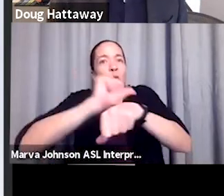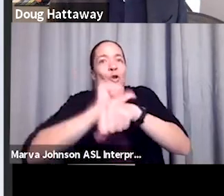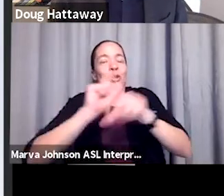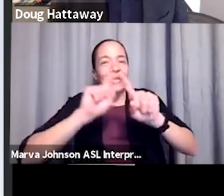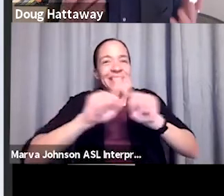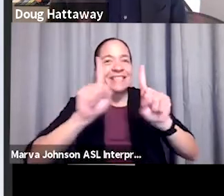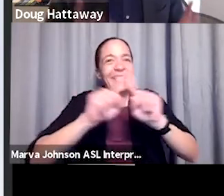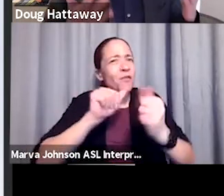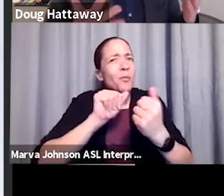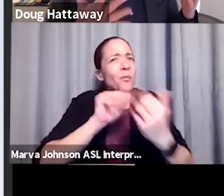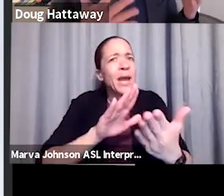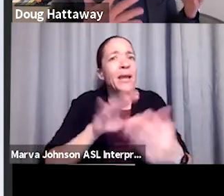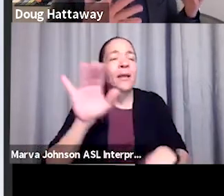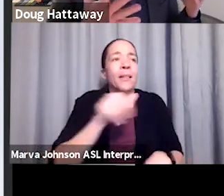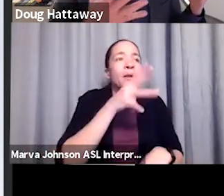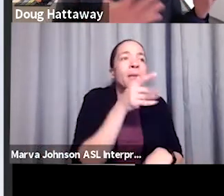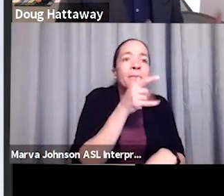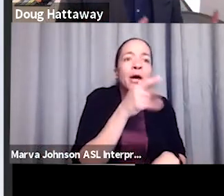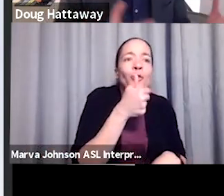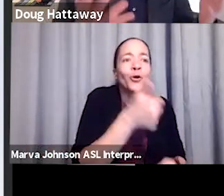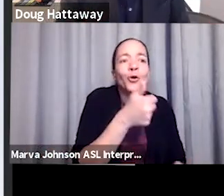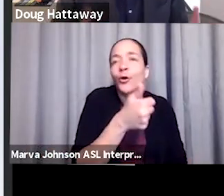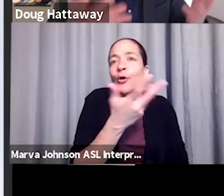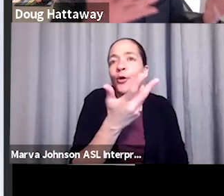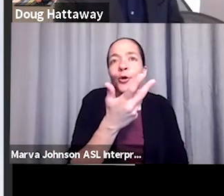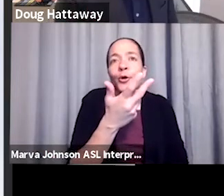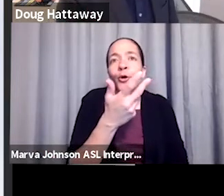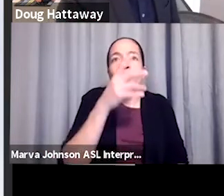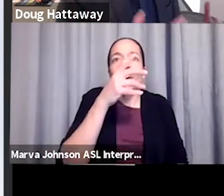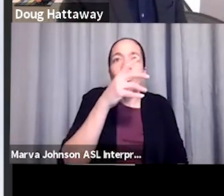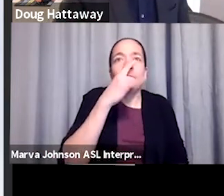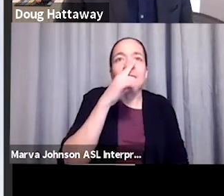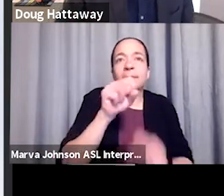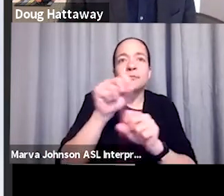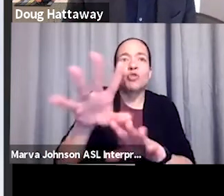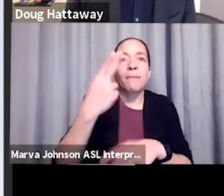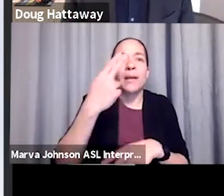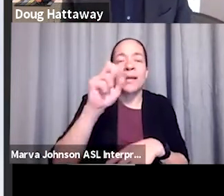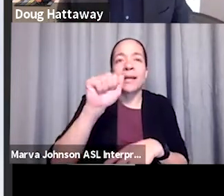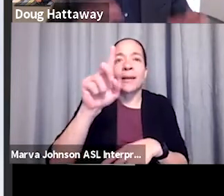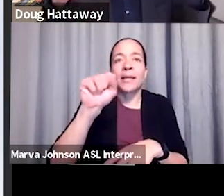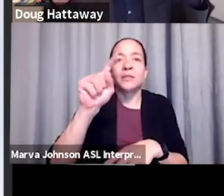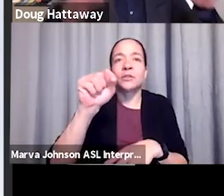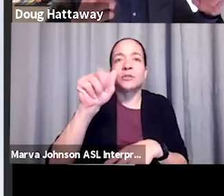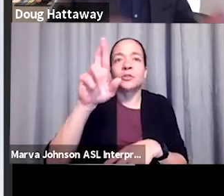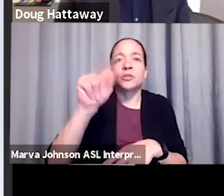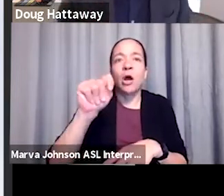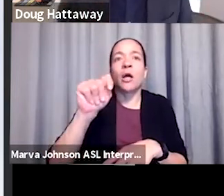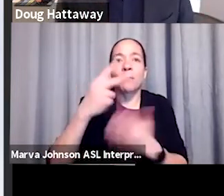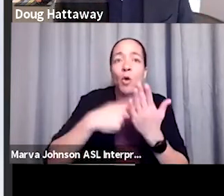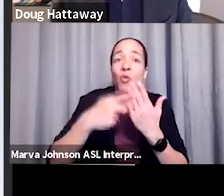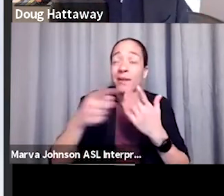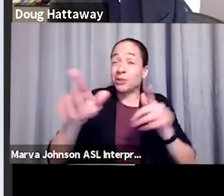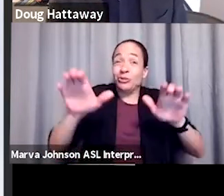The mother who drops off her kid at the Head Start program is doing her job,